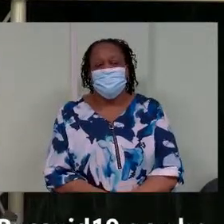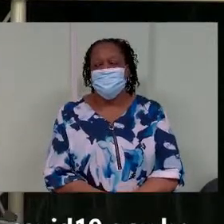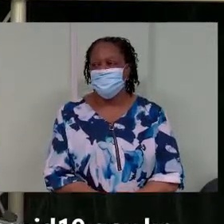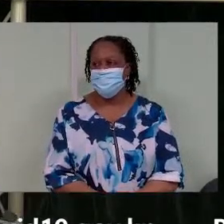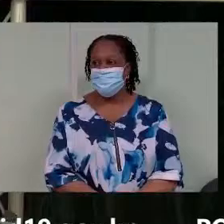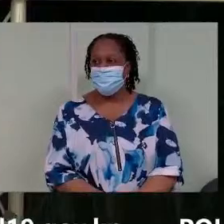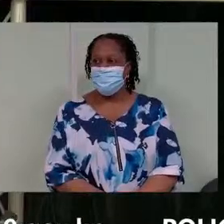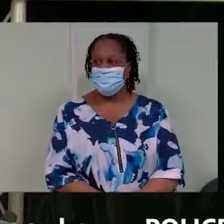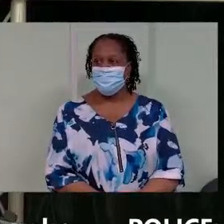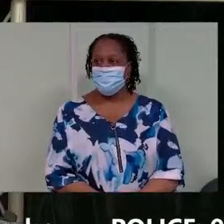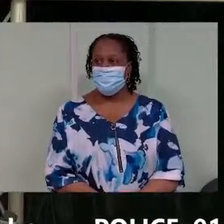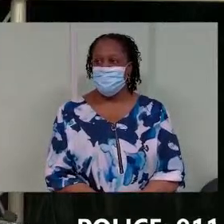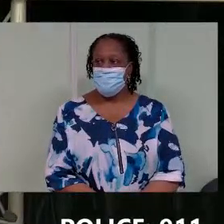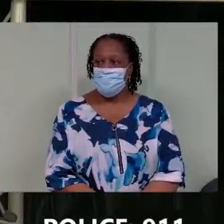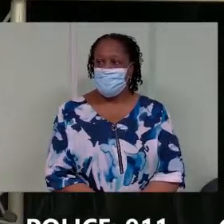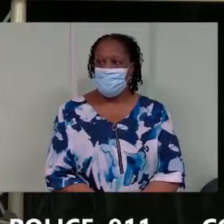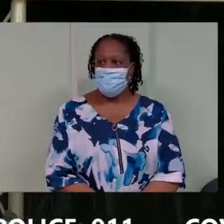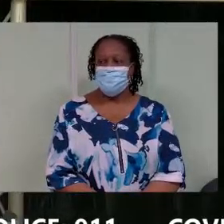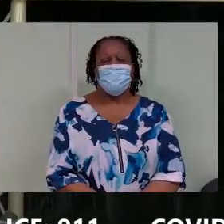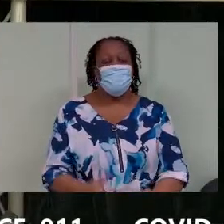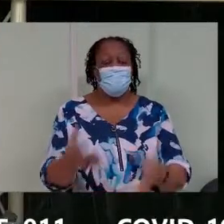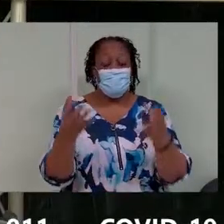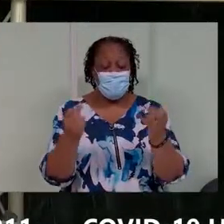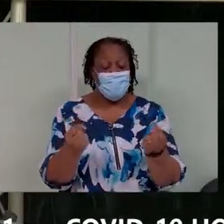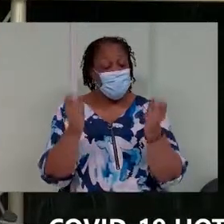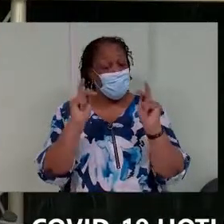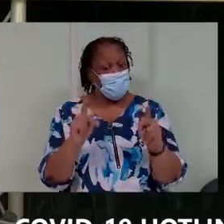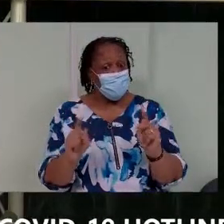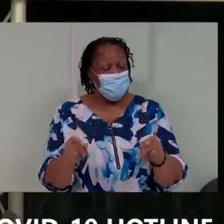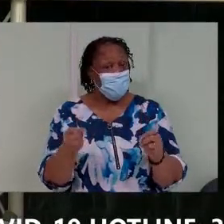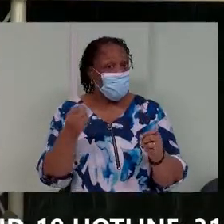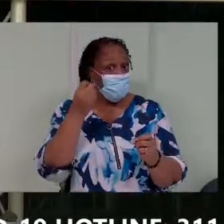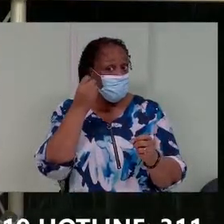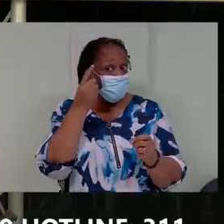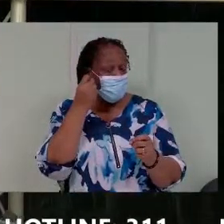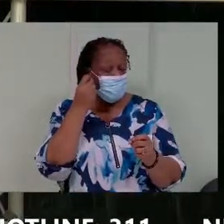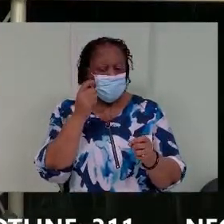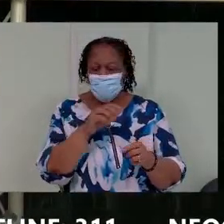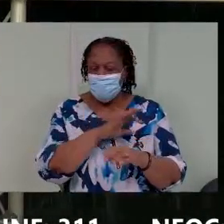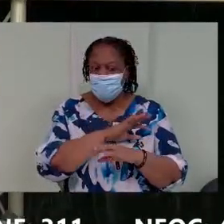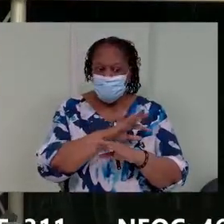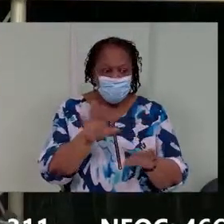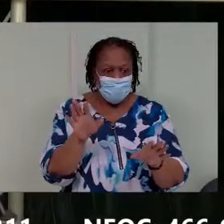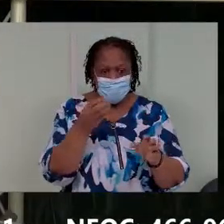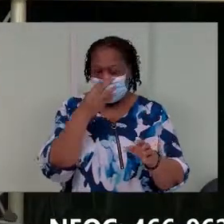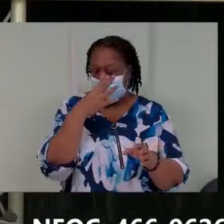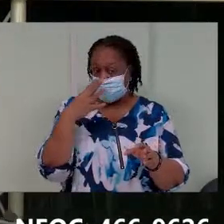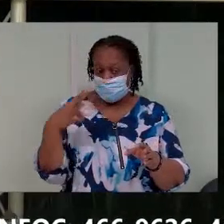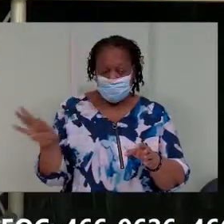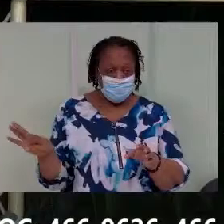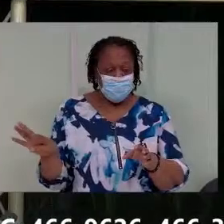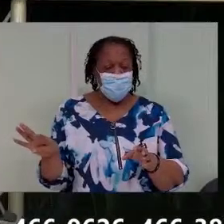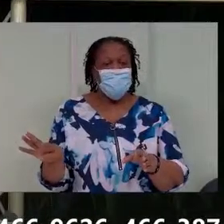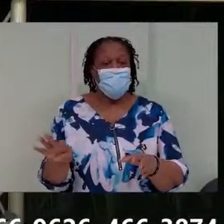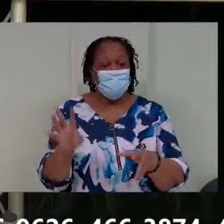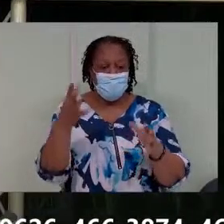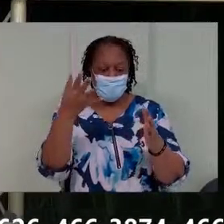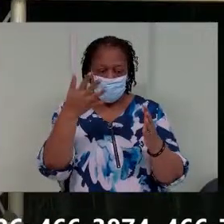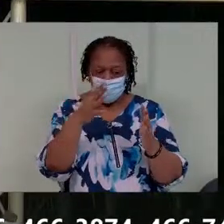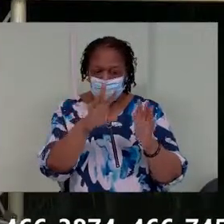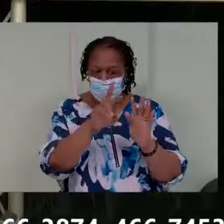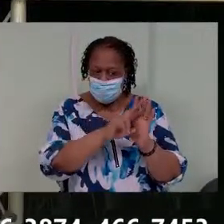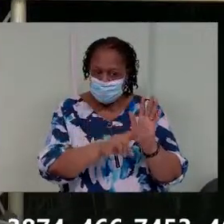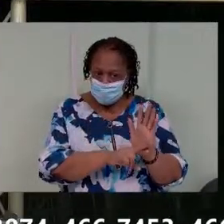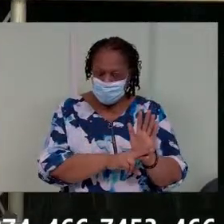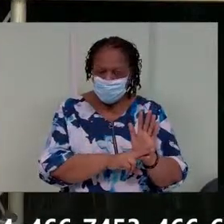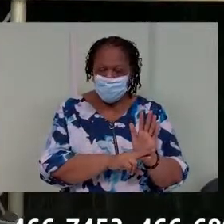We continue to urge residents not to become complacent and ignore the recommended protocols. As the borders are